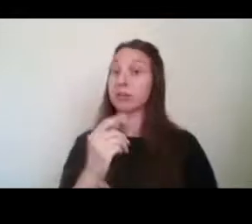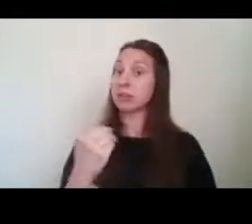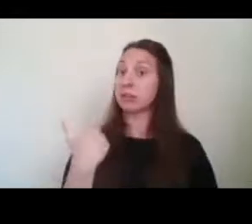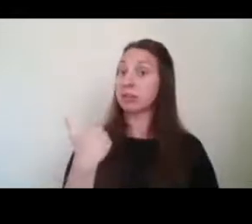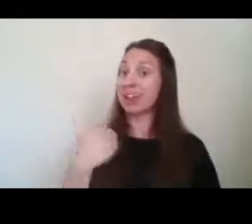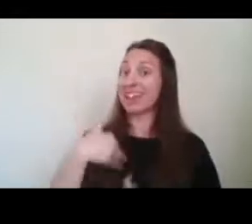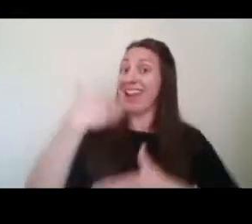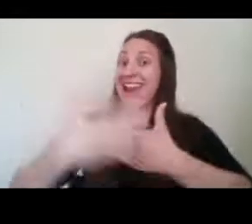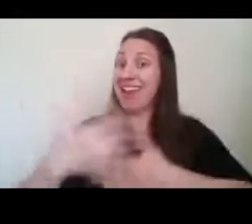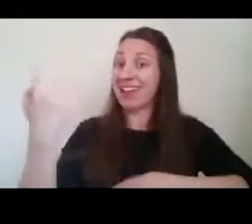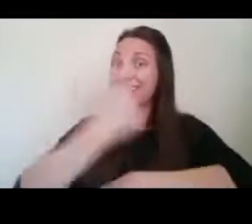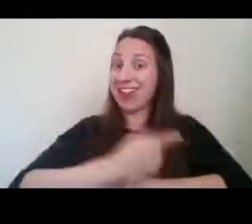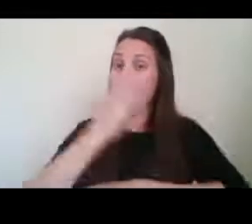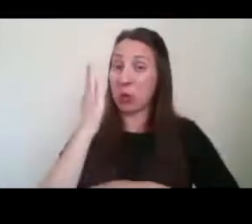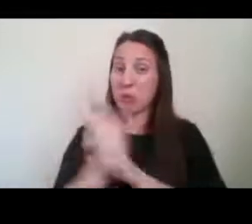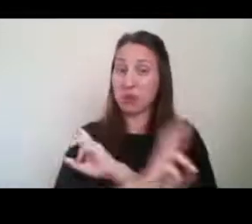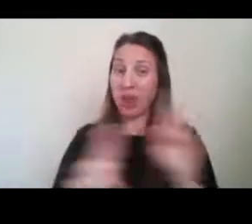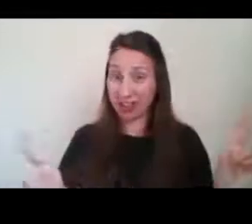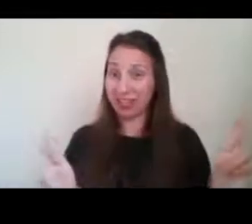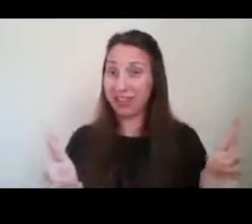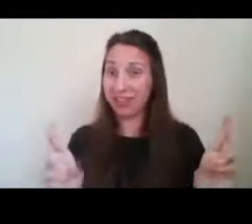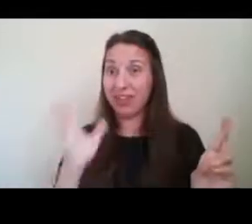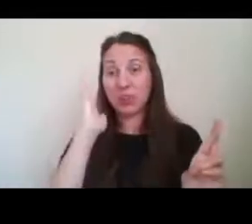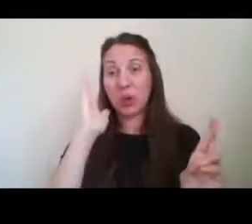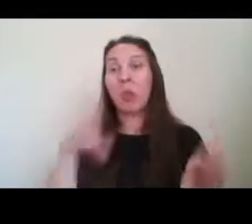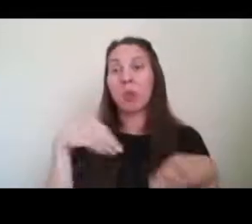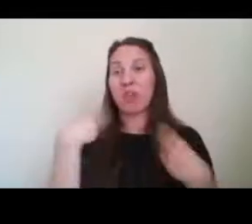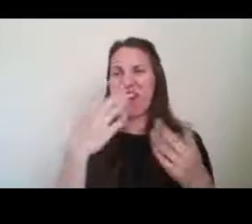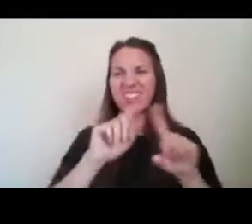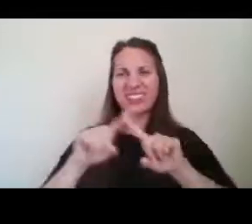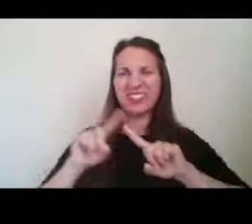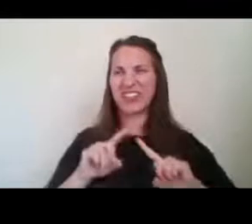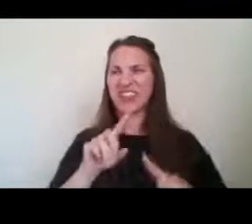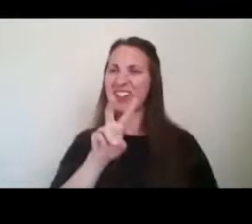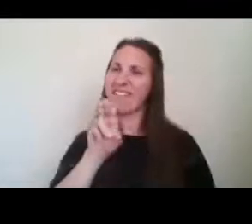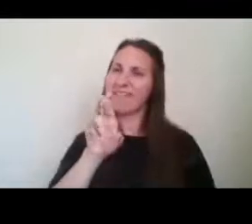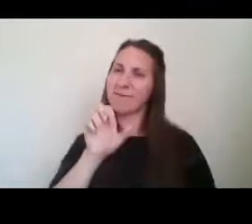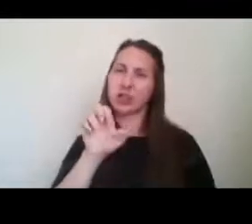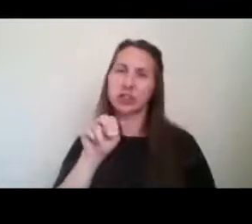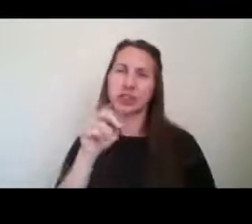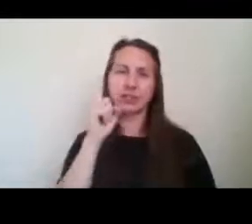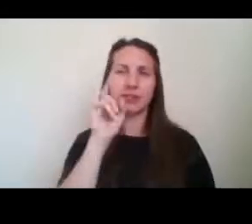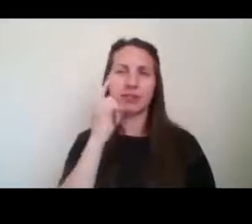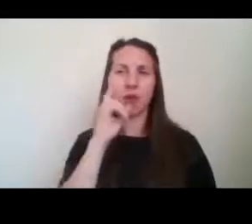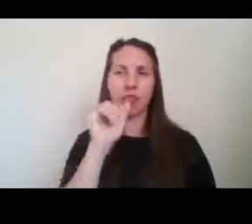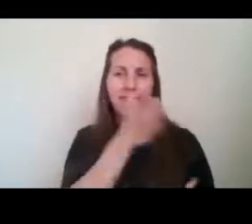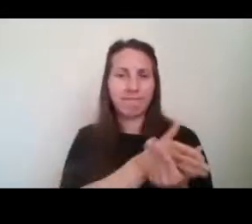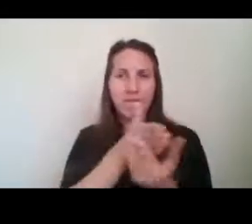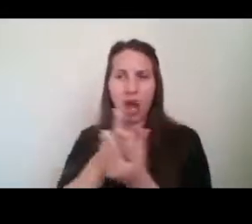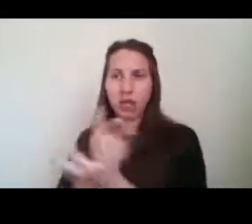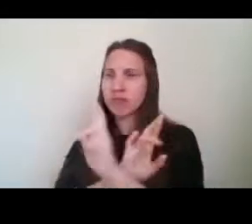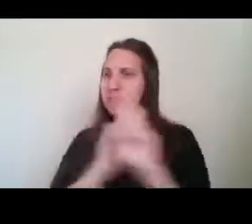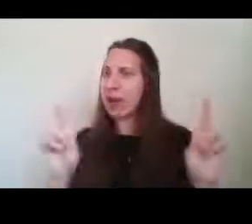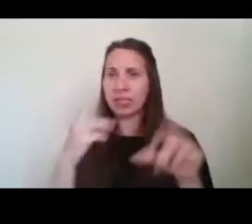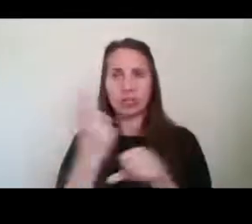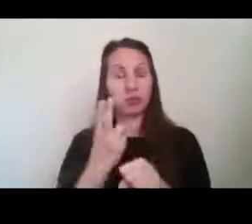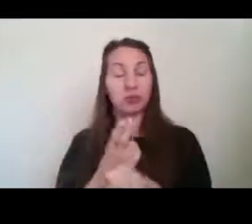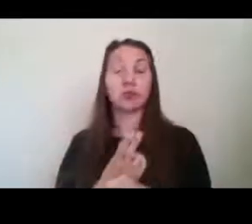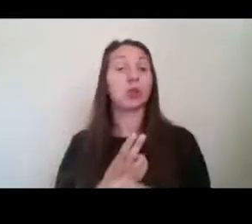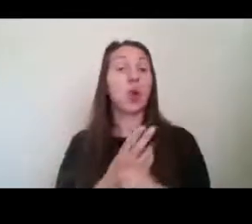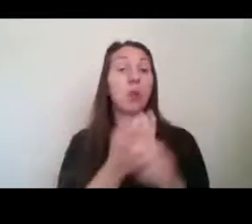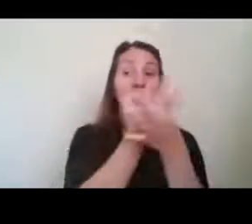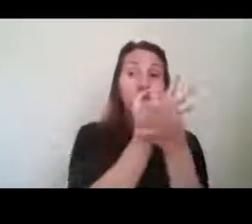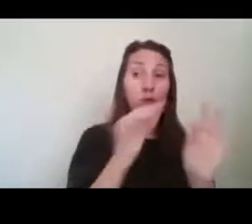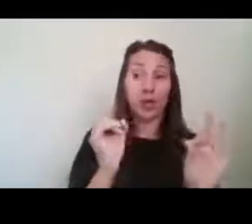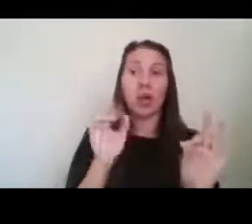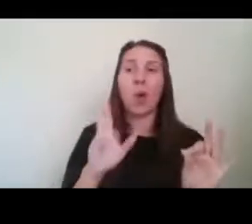of files that you need to have your caption, and you are ready to go. So those are some free and low cost options to